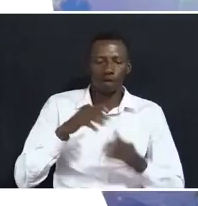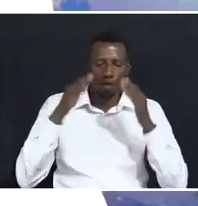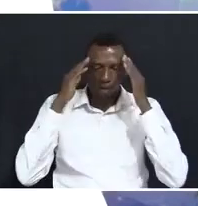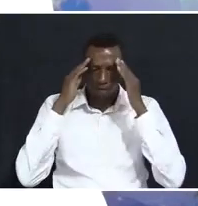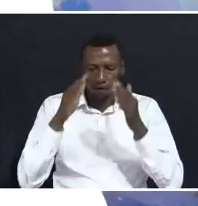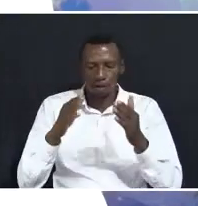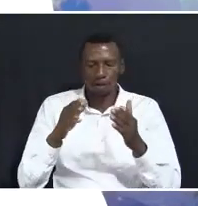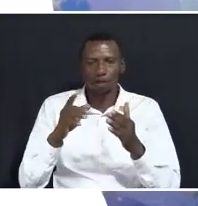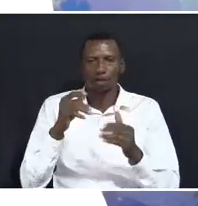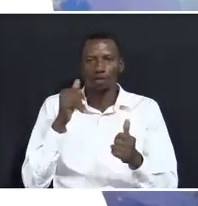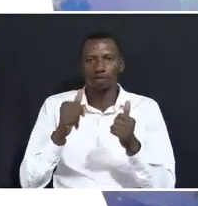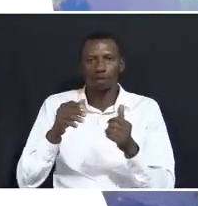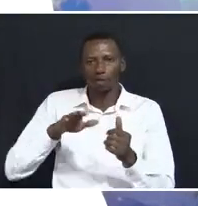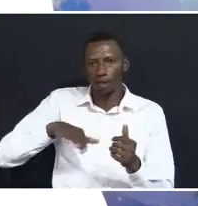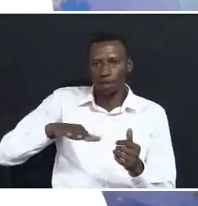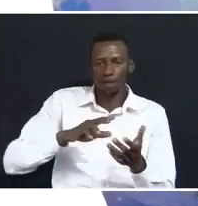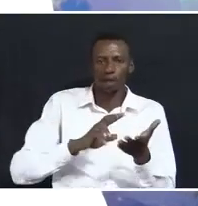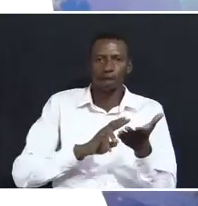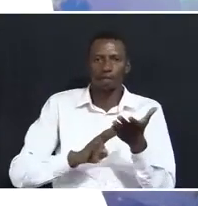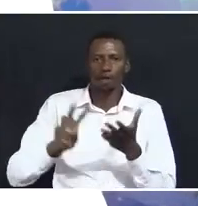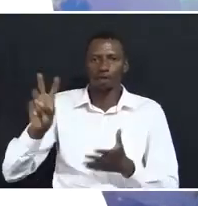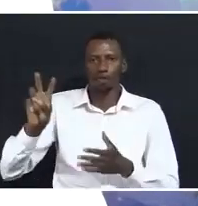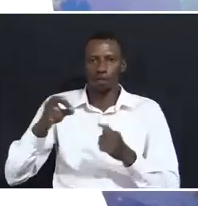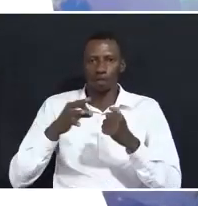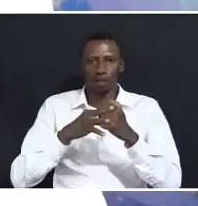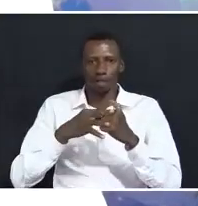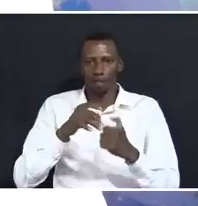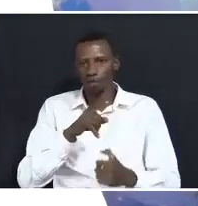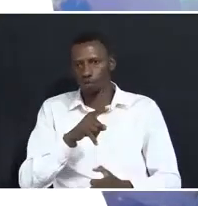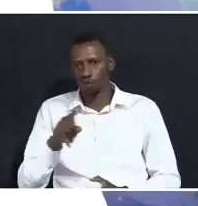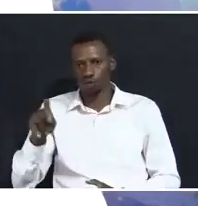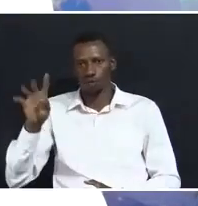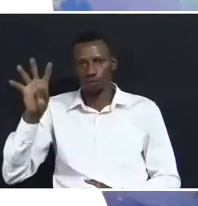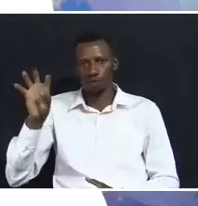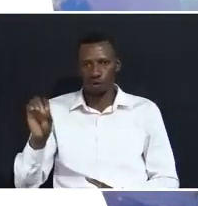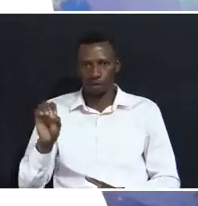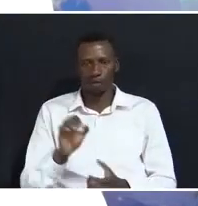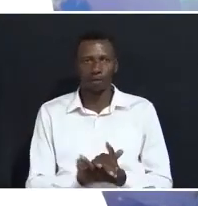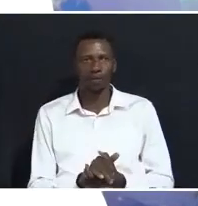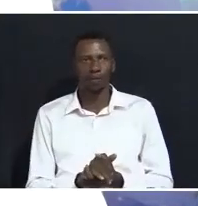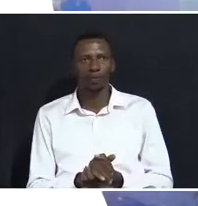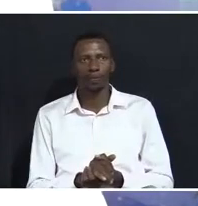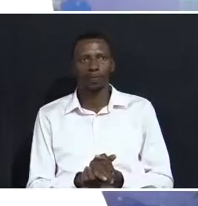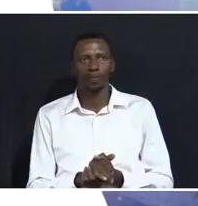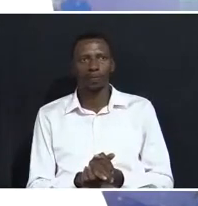the portion, verse 28 to verse 40.